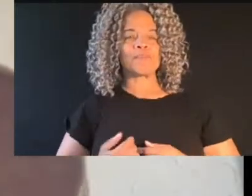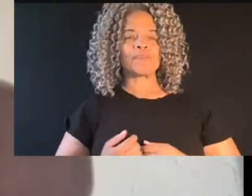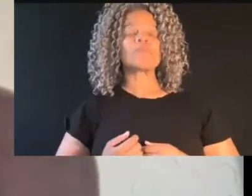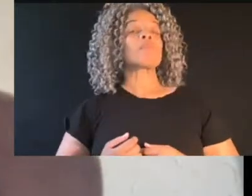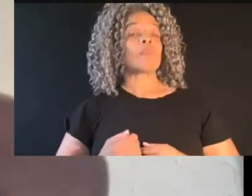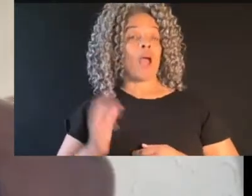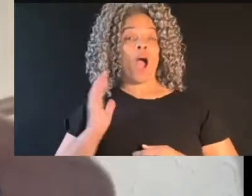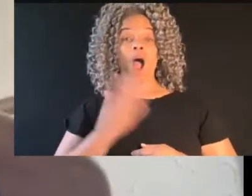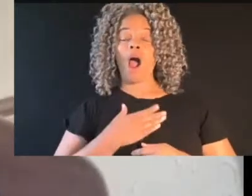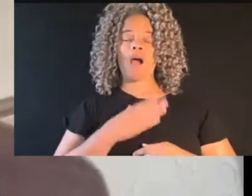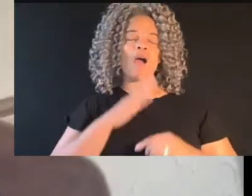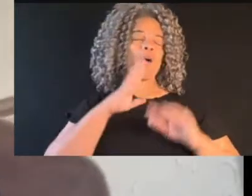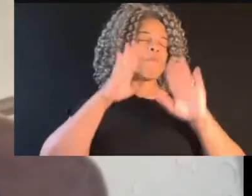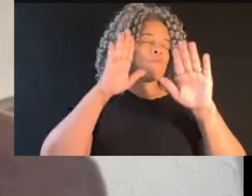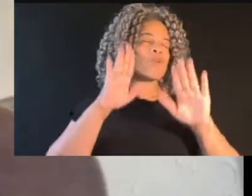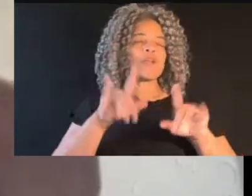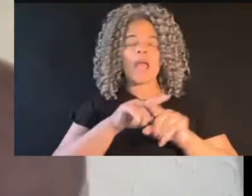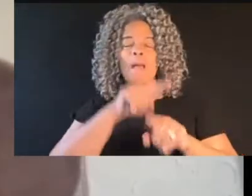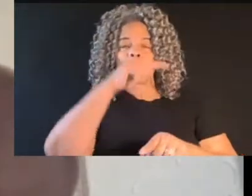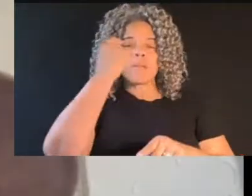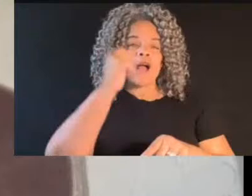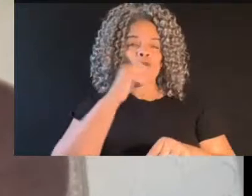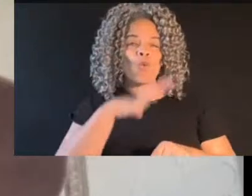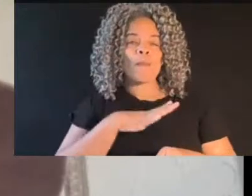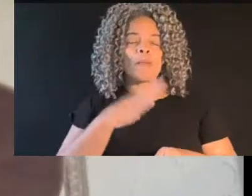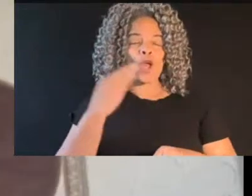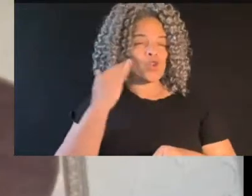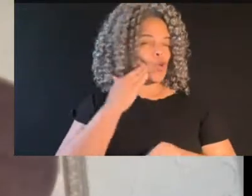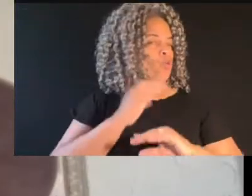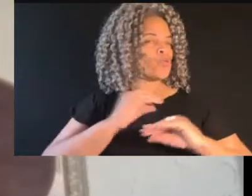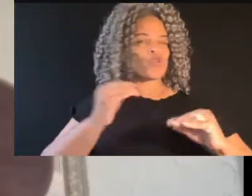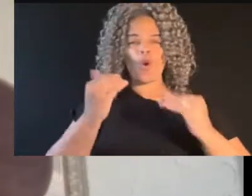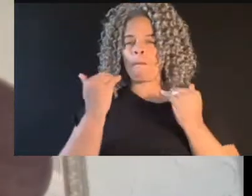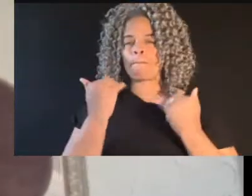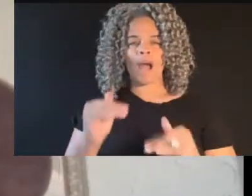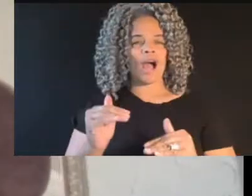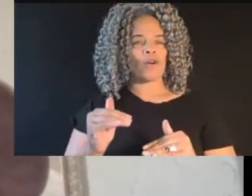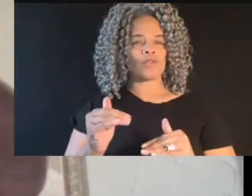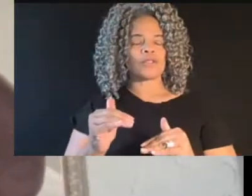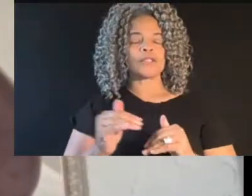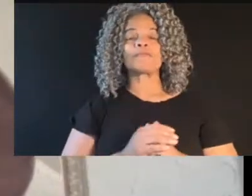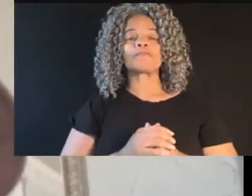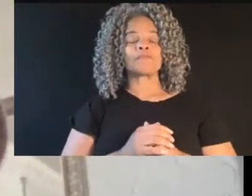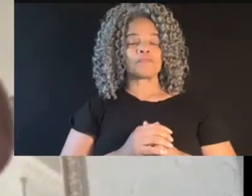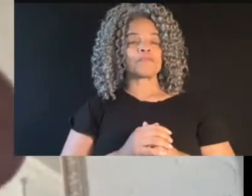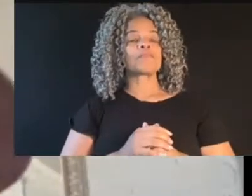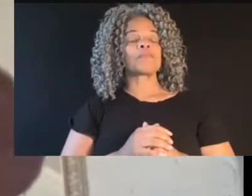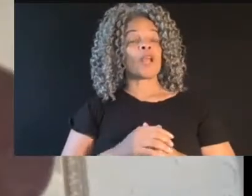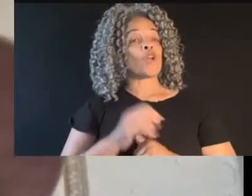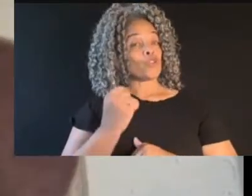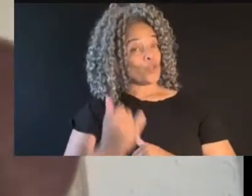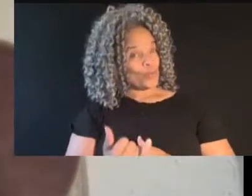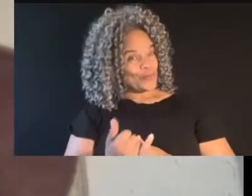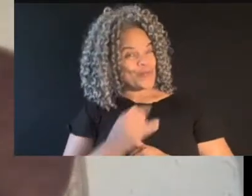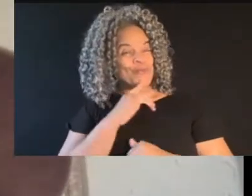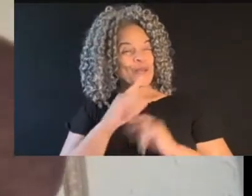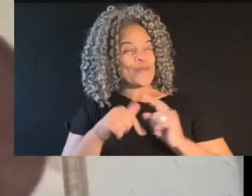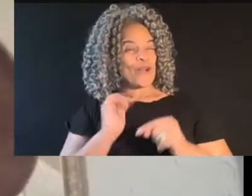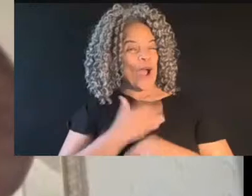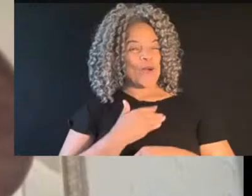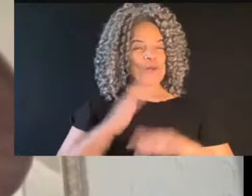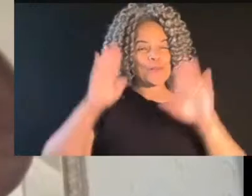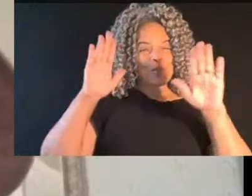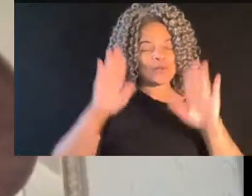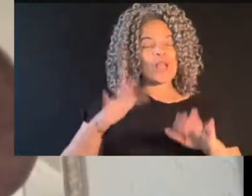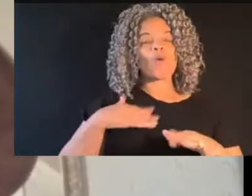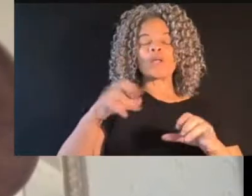Our brilliance as Black women knows no bounds. And so speaking of our brilliance, I wanted to